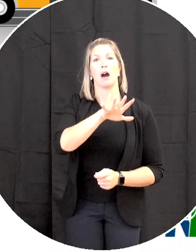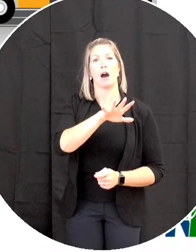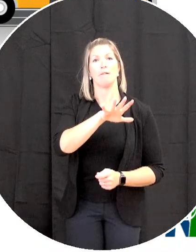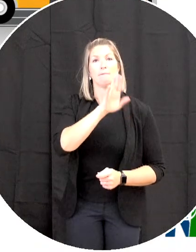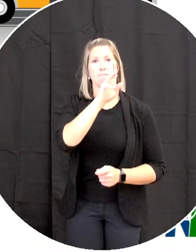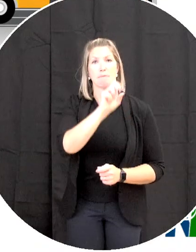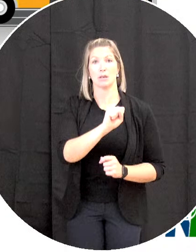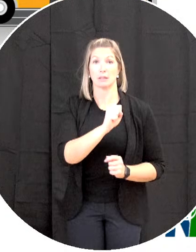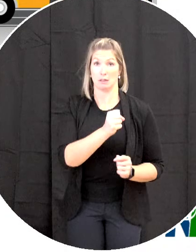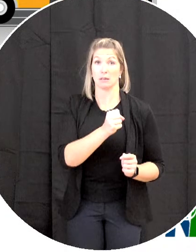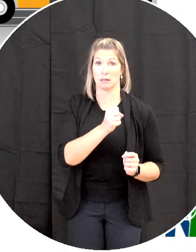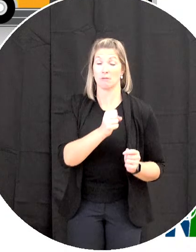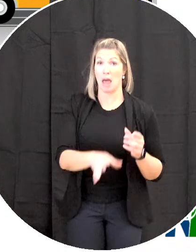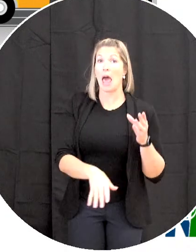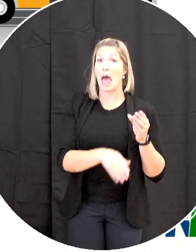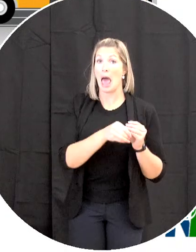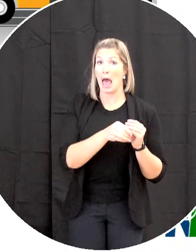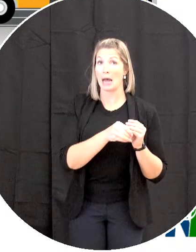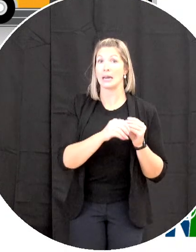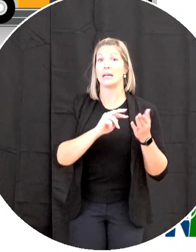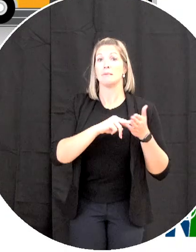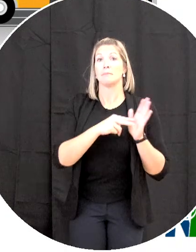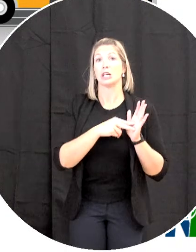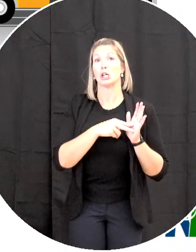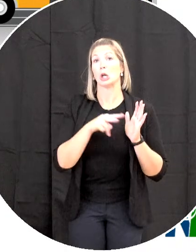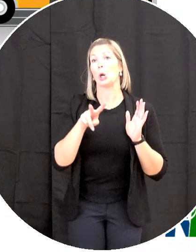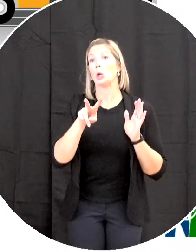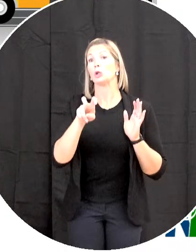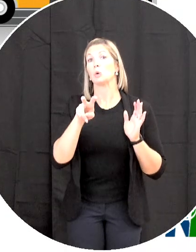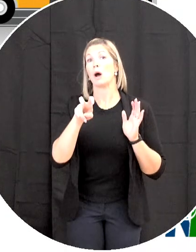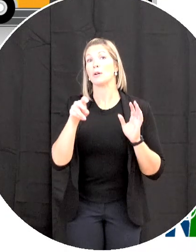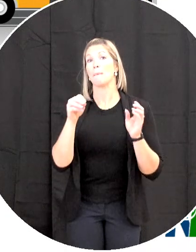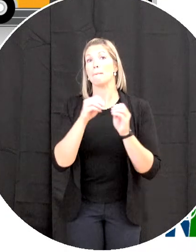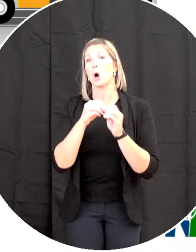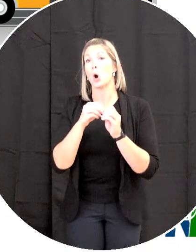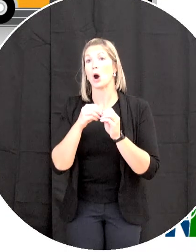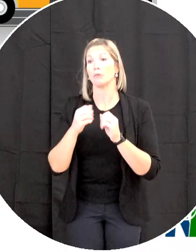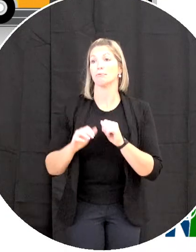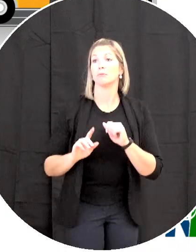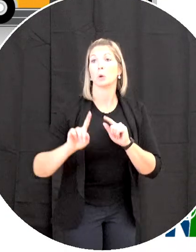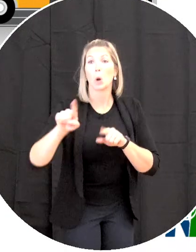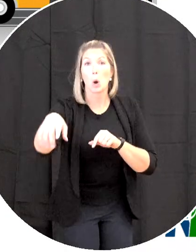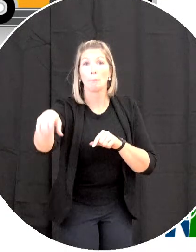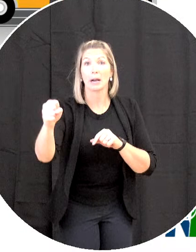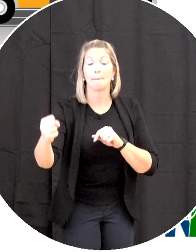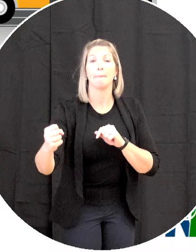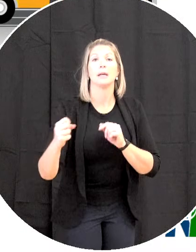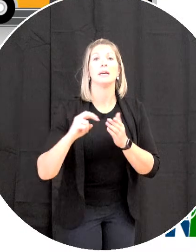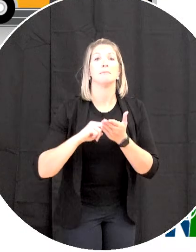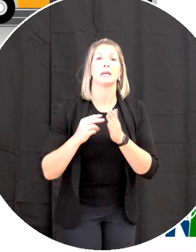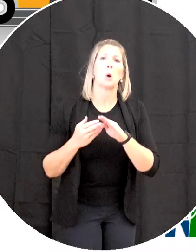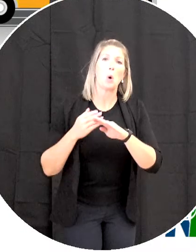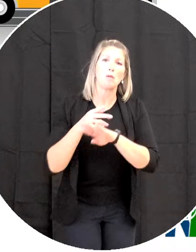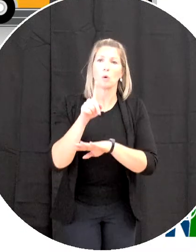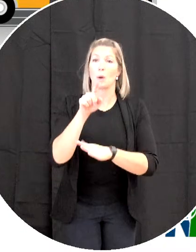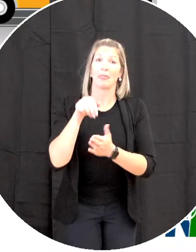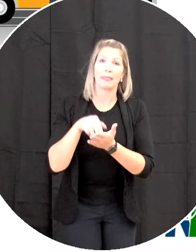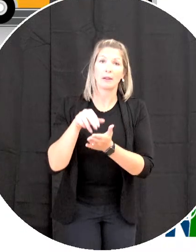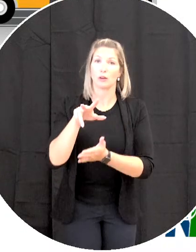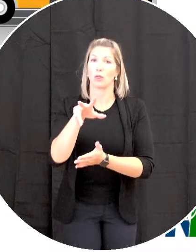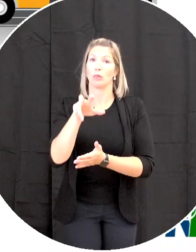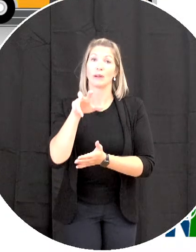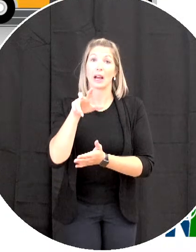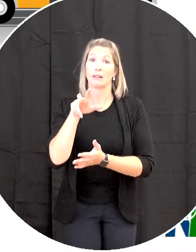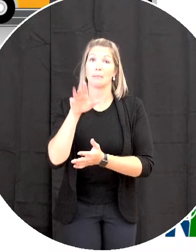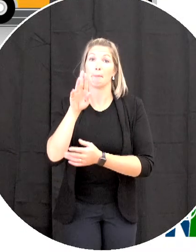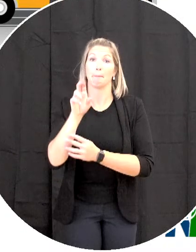board-owned, resulting in another 200 runs, so 1,100 now plus 200, we're over 1,300 runs. Put in 1,500 bus